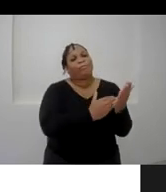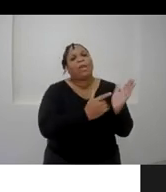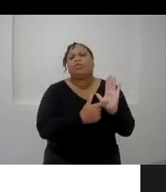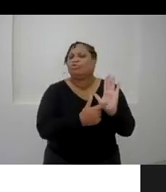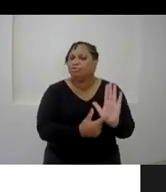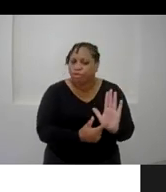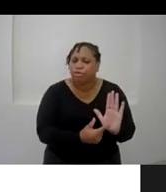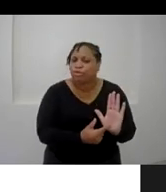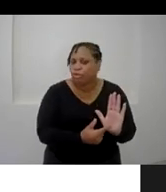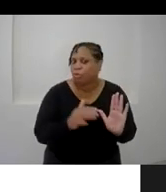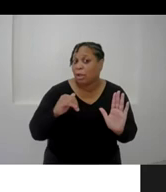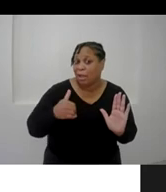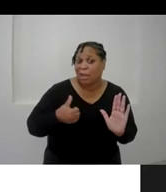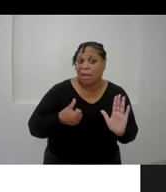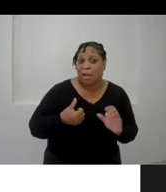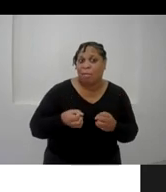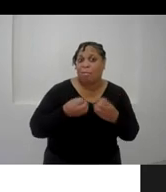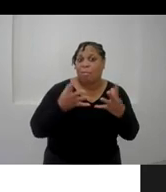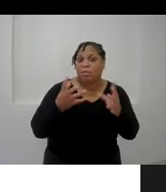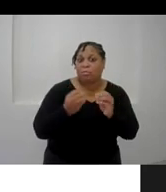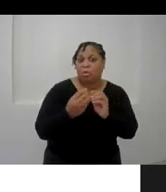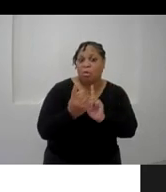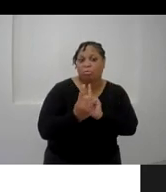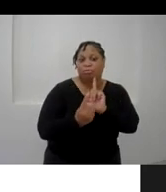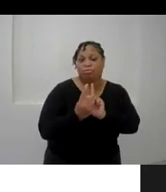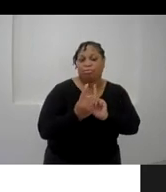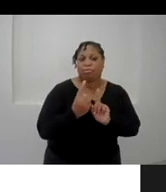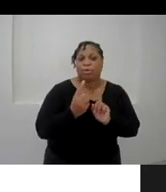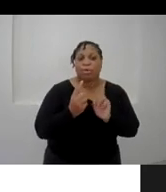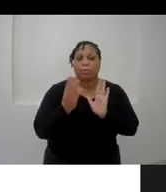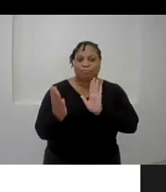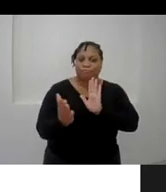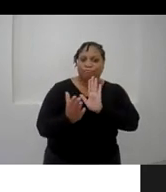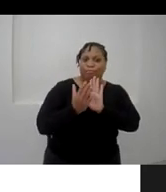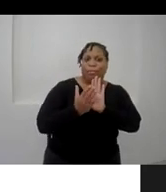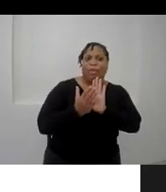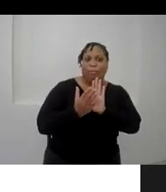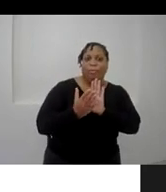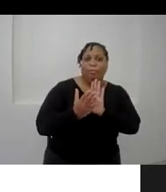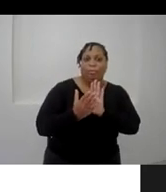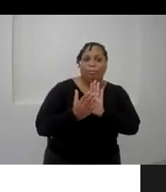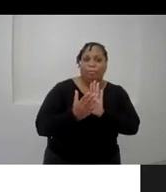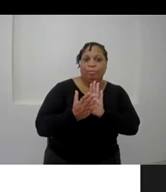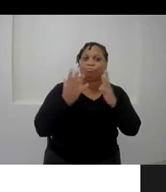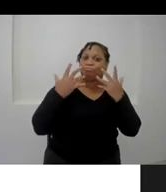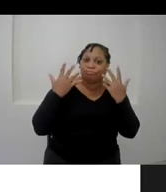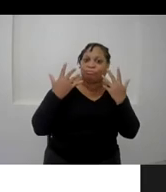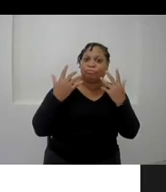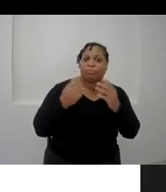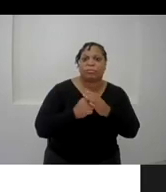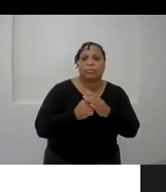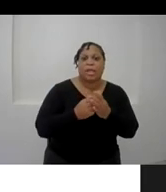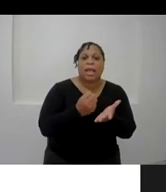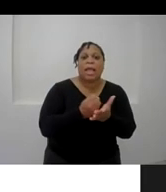which you can have a much more person-centered approach and enable you to work